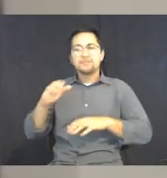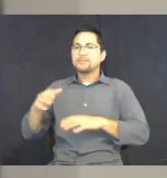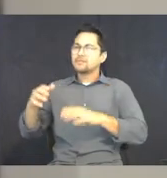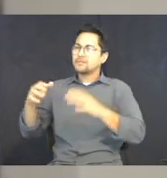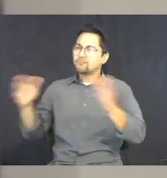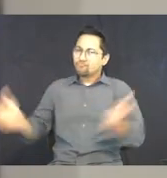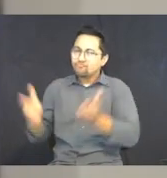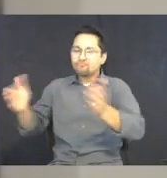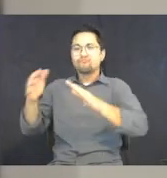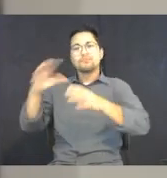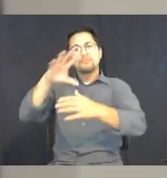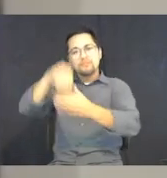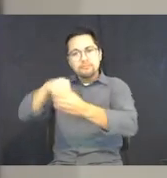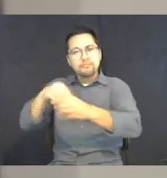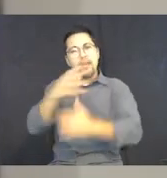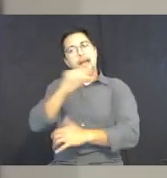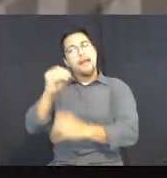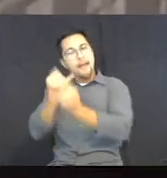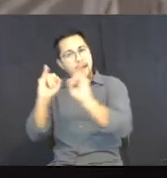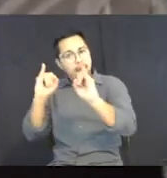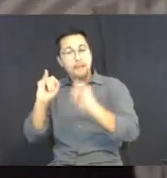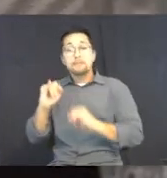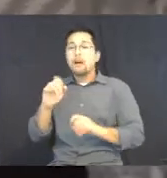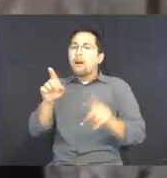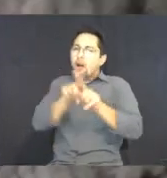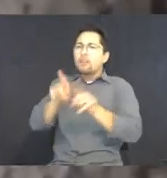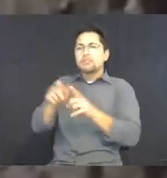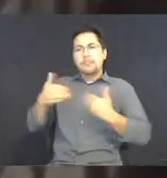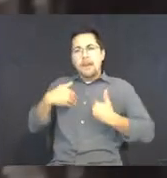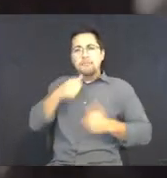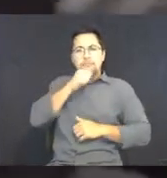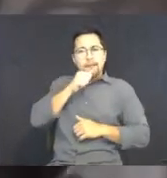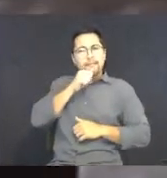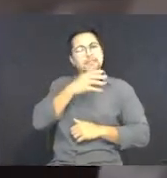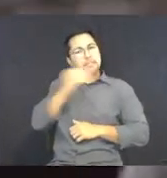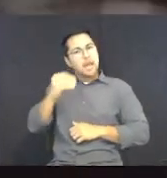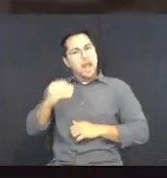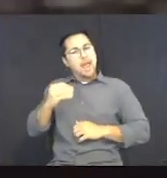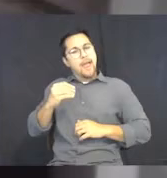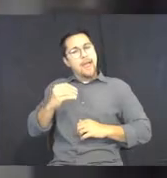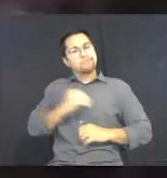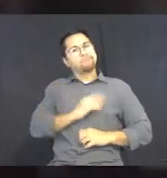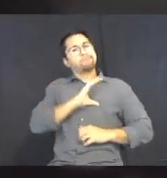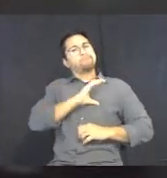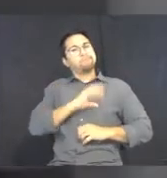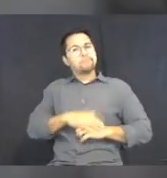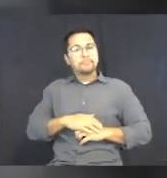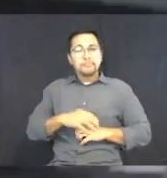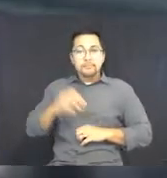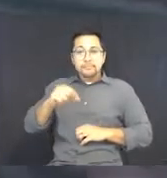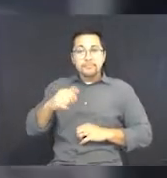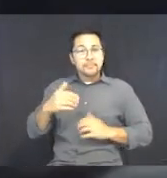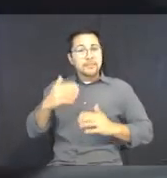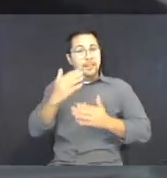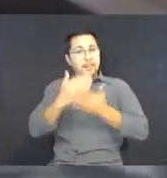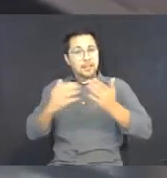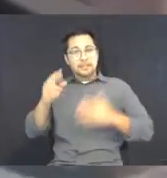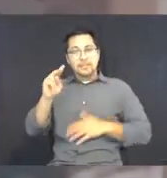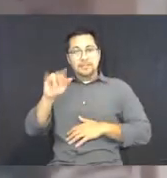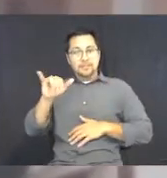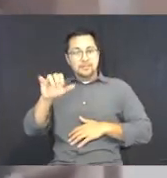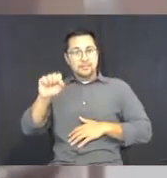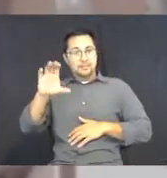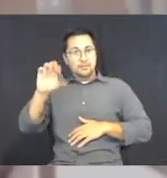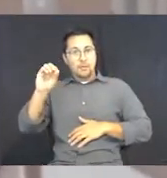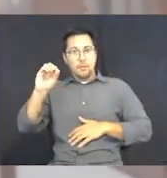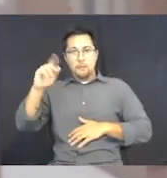Home, and I submitted Steve's story, and immediately it was something that